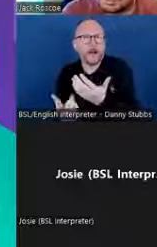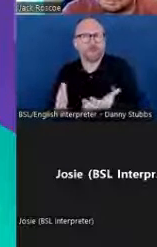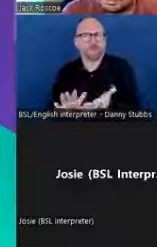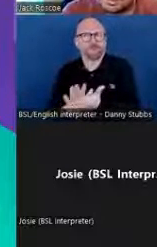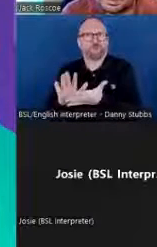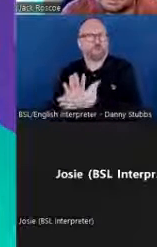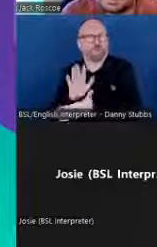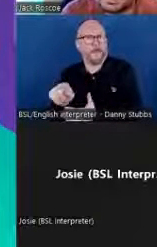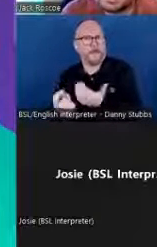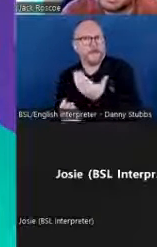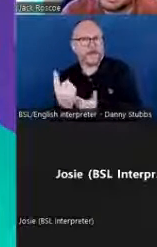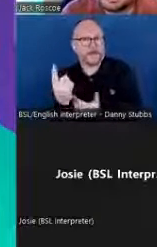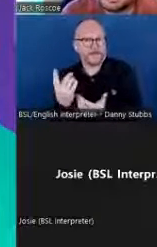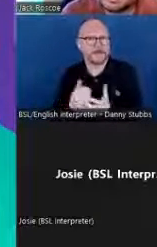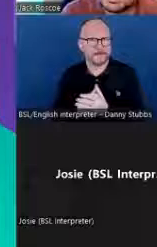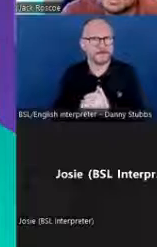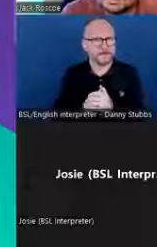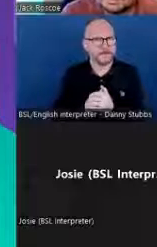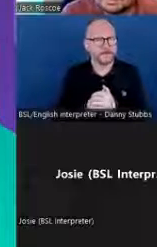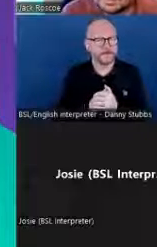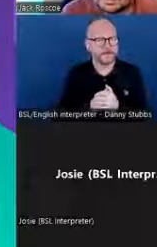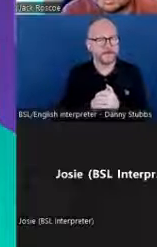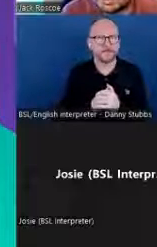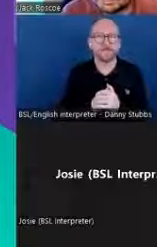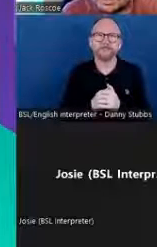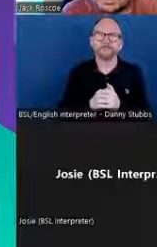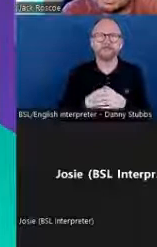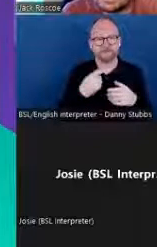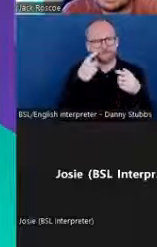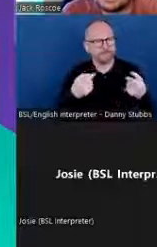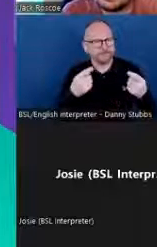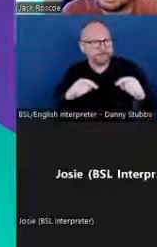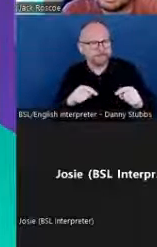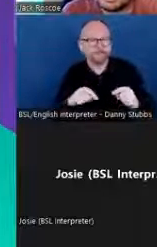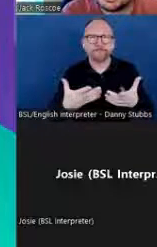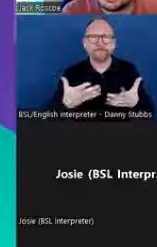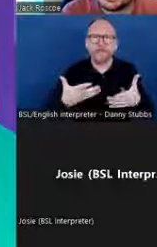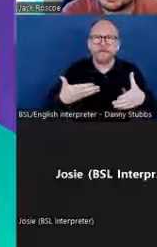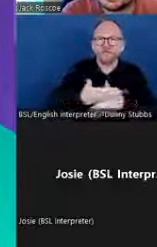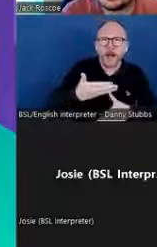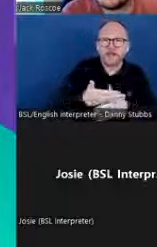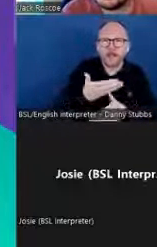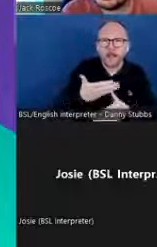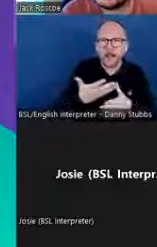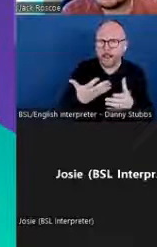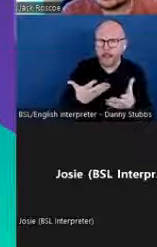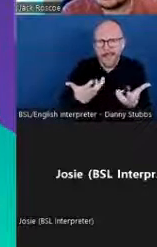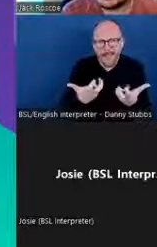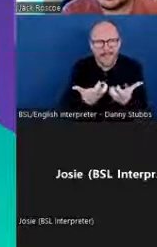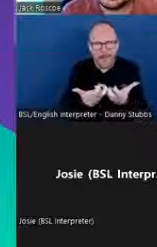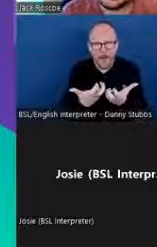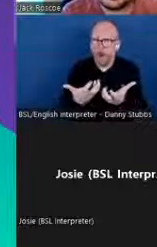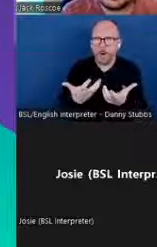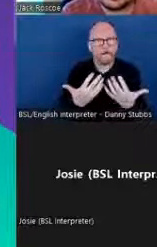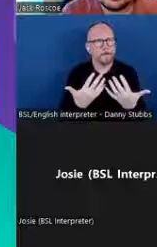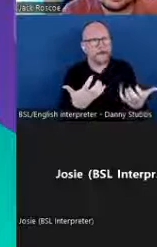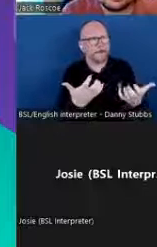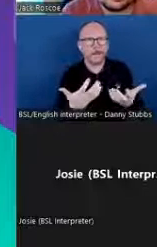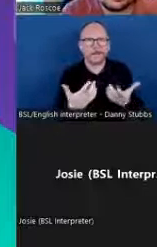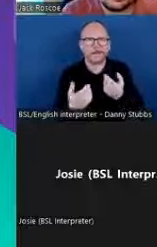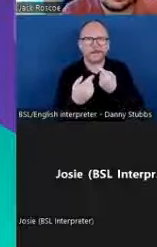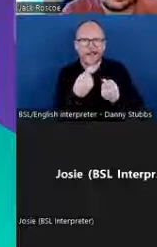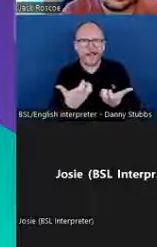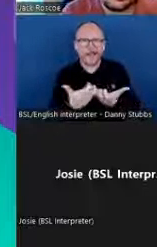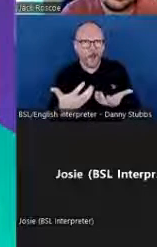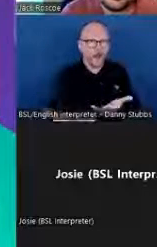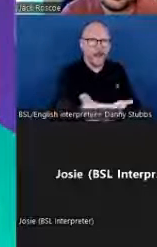So we'll move on to the more practical side and look at the challenges of public data collection and the methods that you can use.